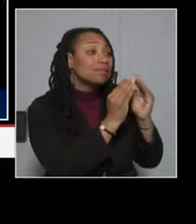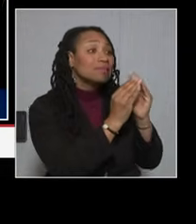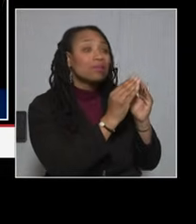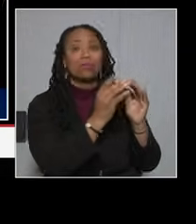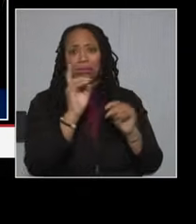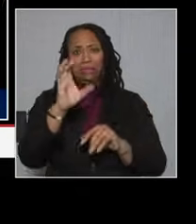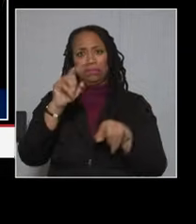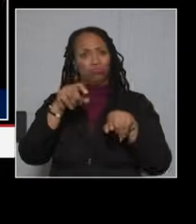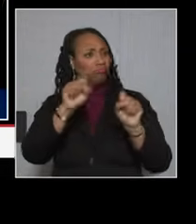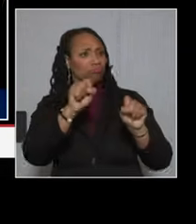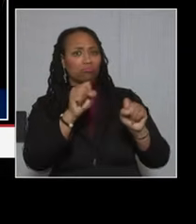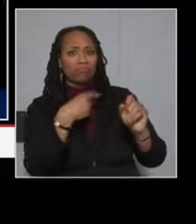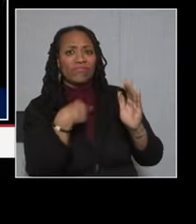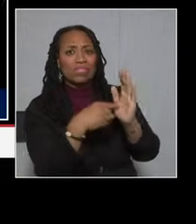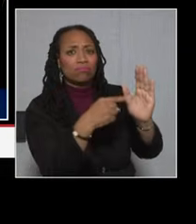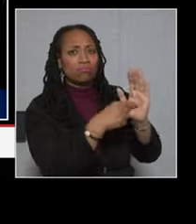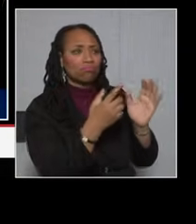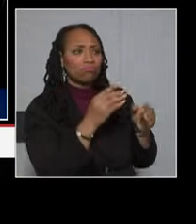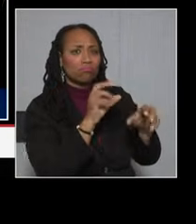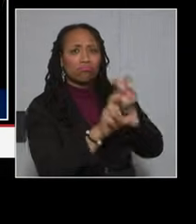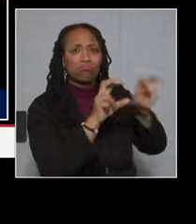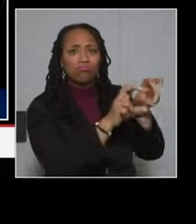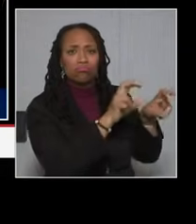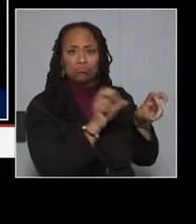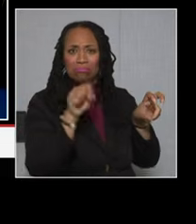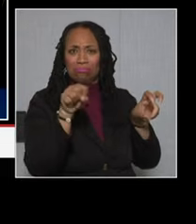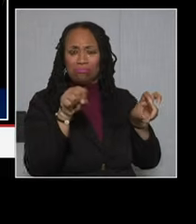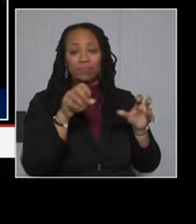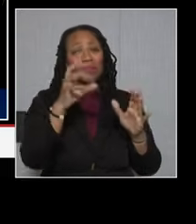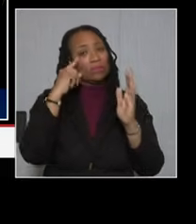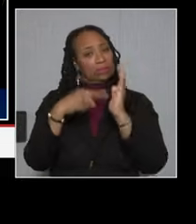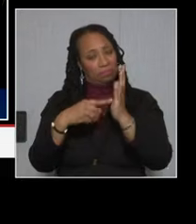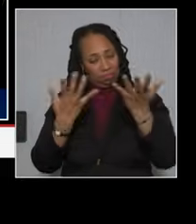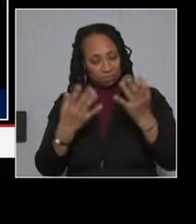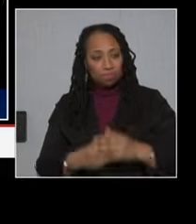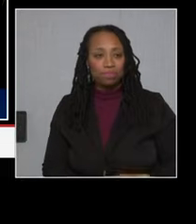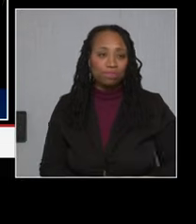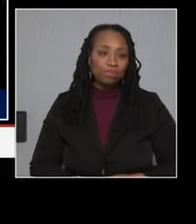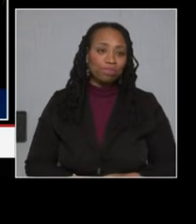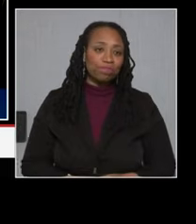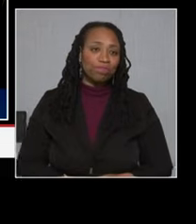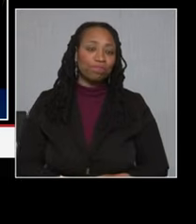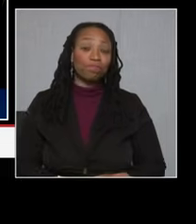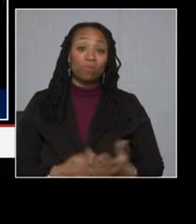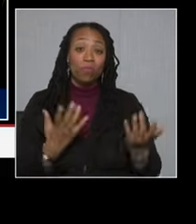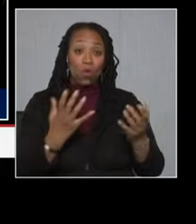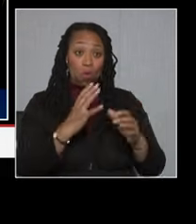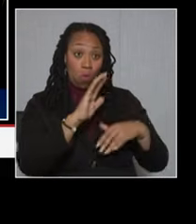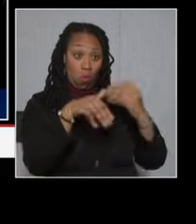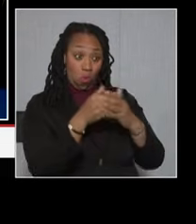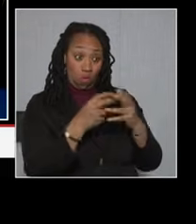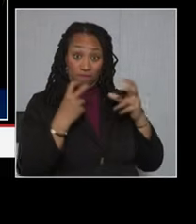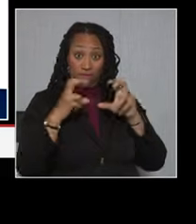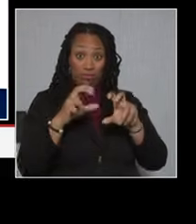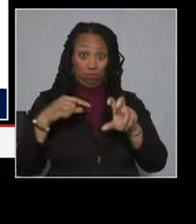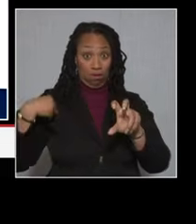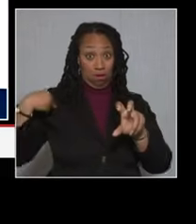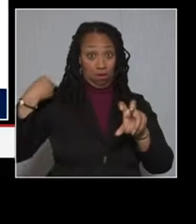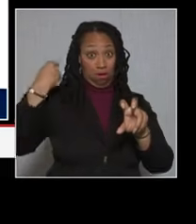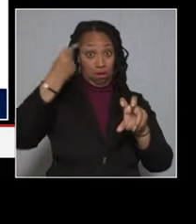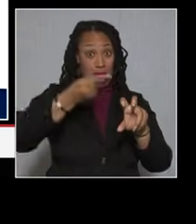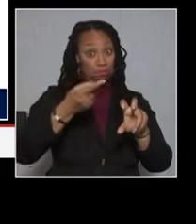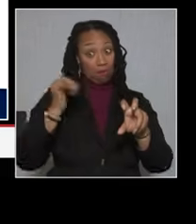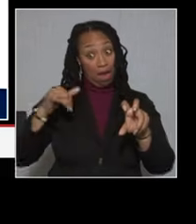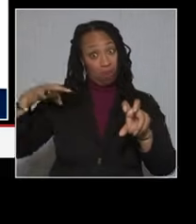deeply excited about. We also, all of these investments pay off. And what we saw this year is what I know to